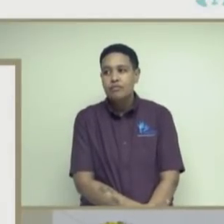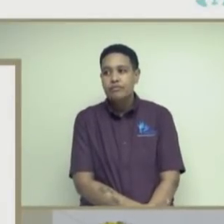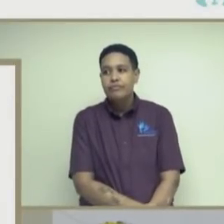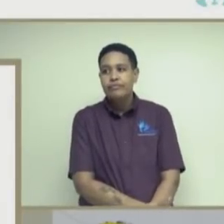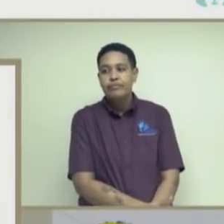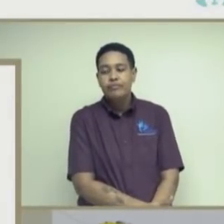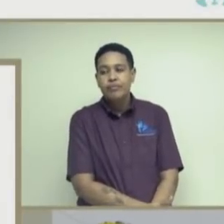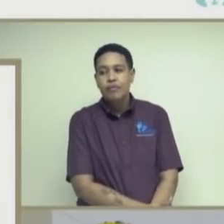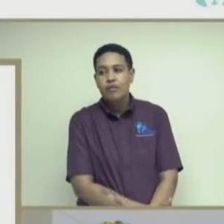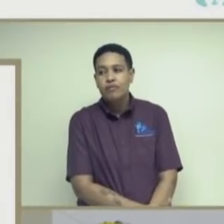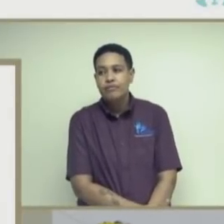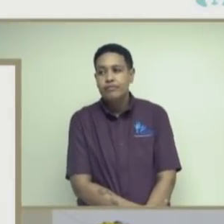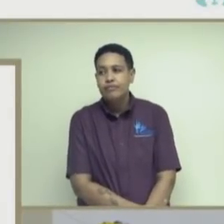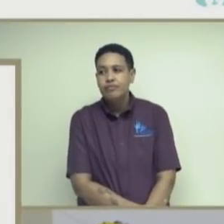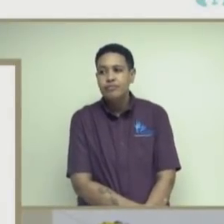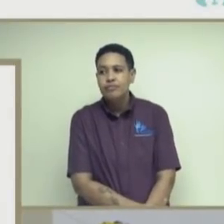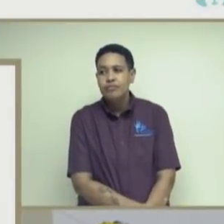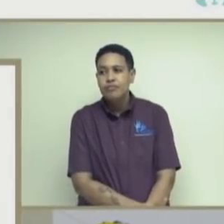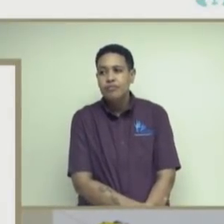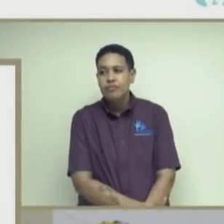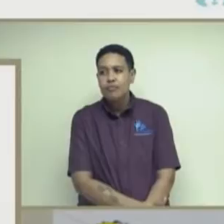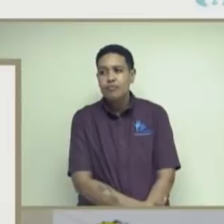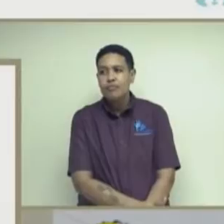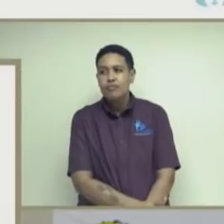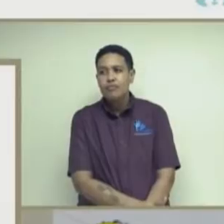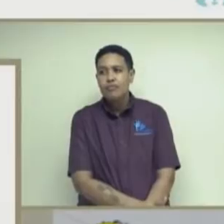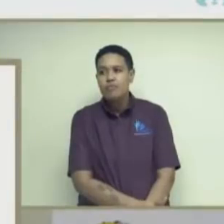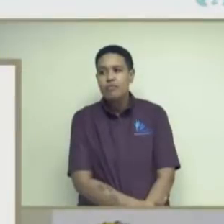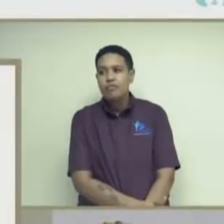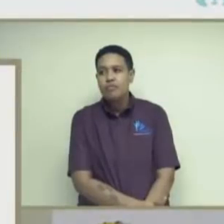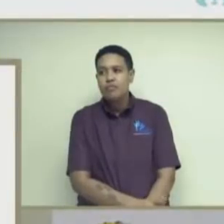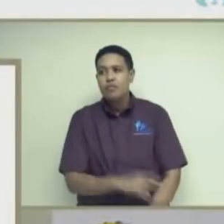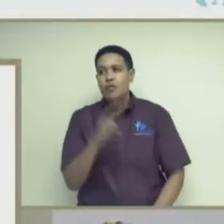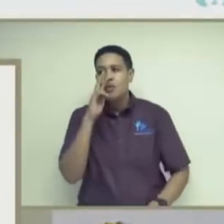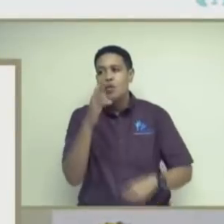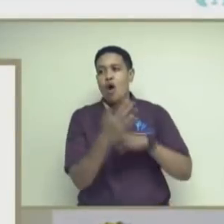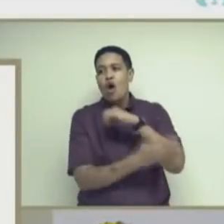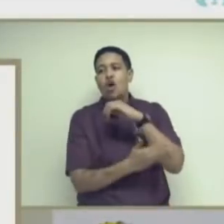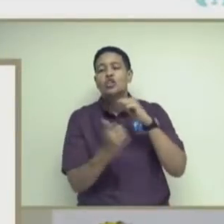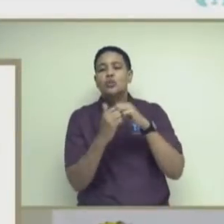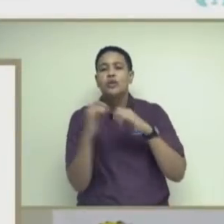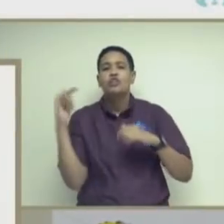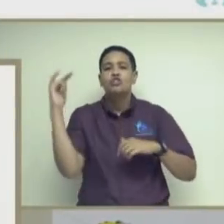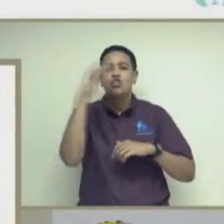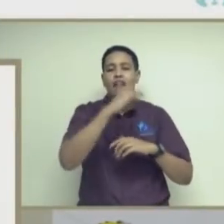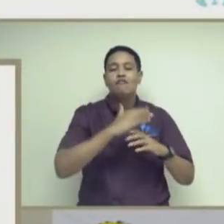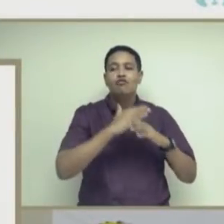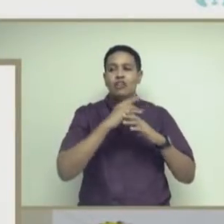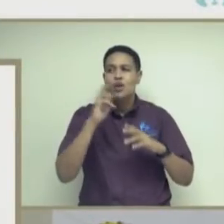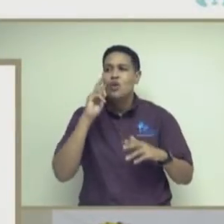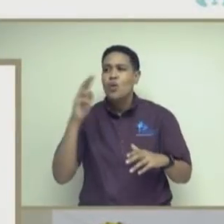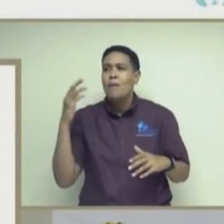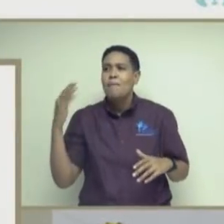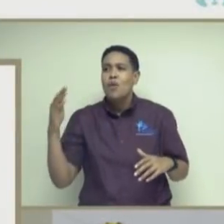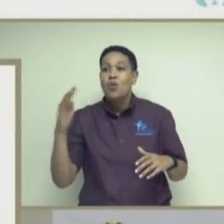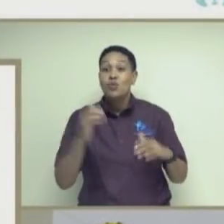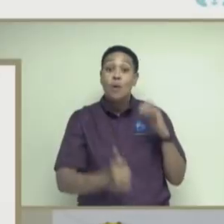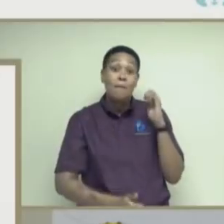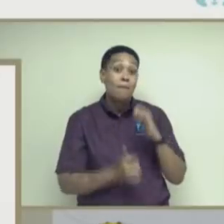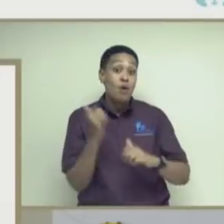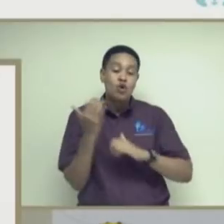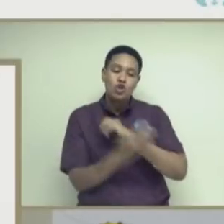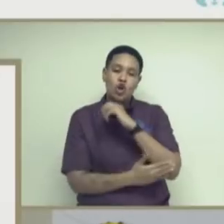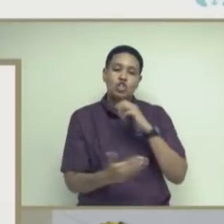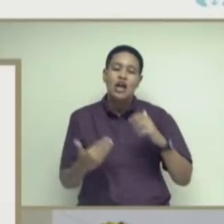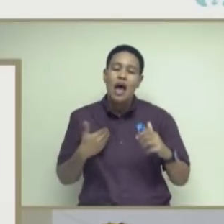So we also looked at countries with travel restriction. So it looks very blue. So most countries